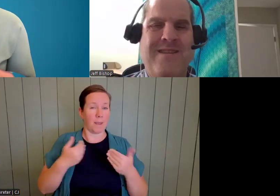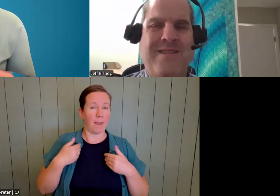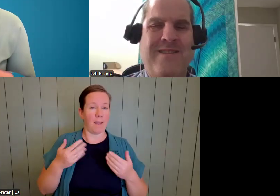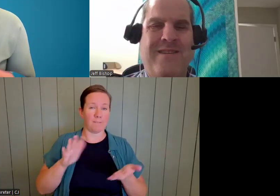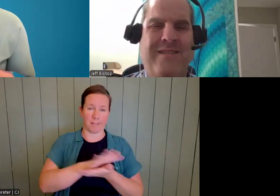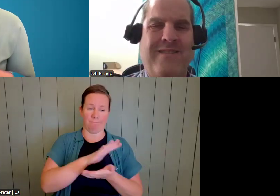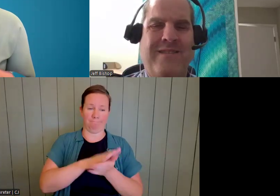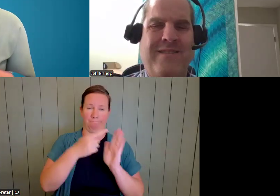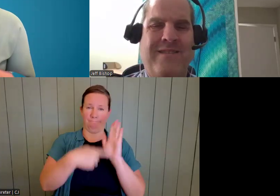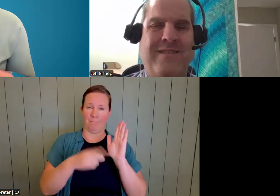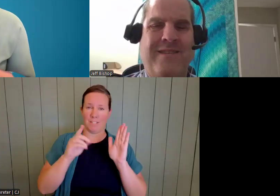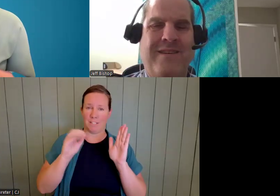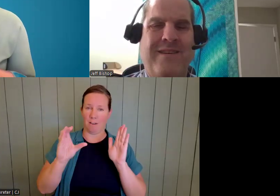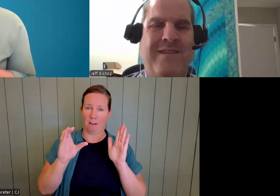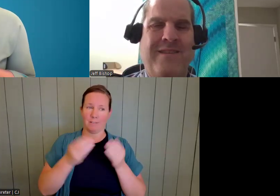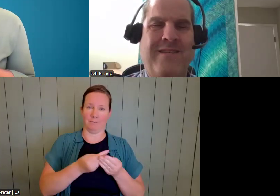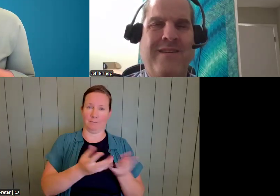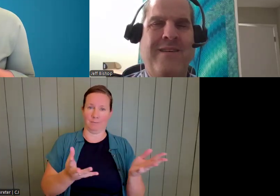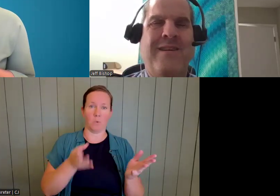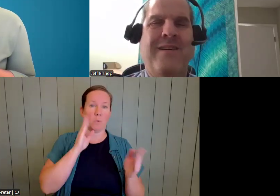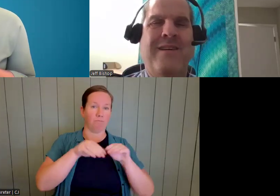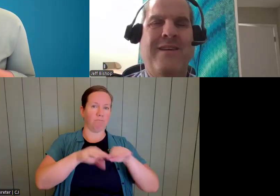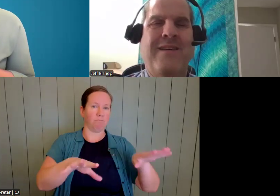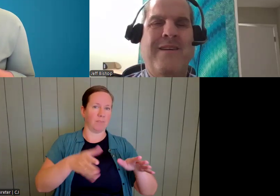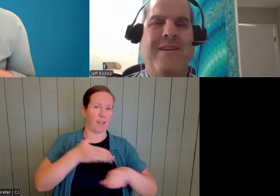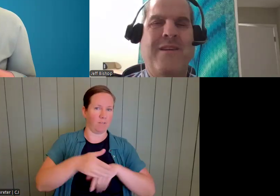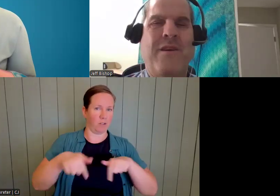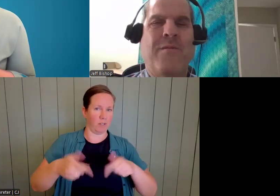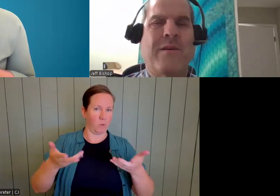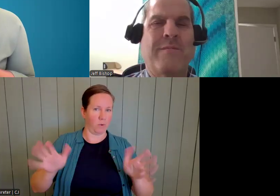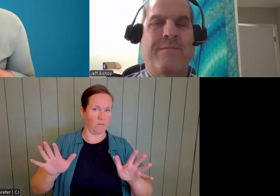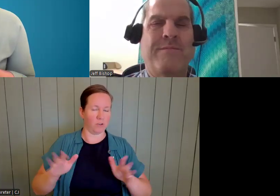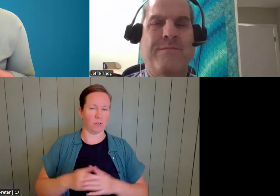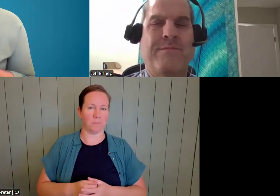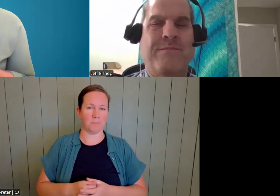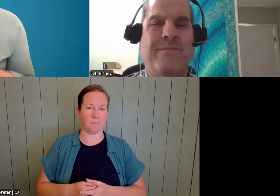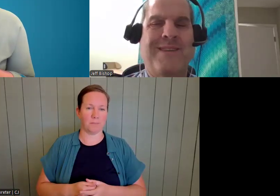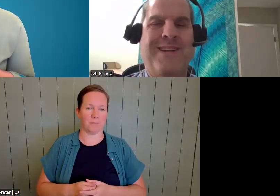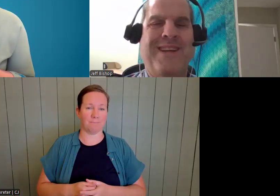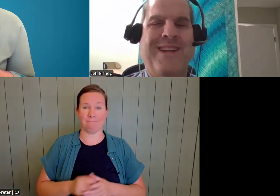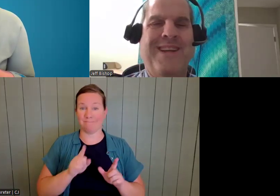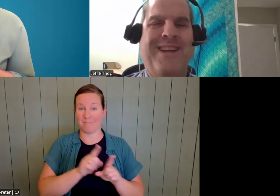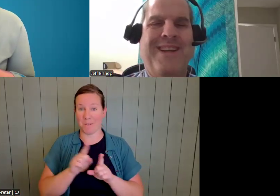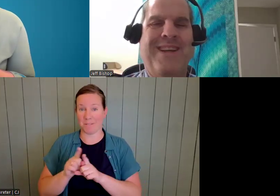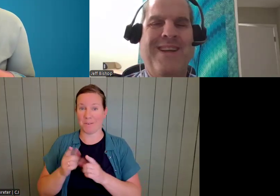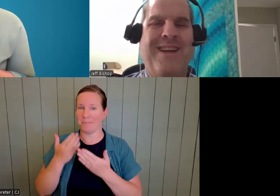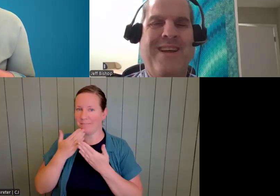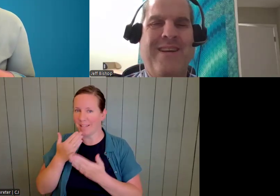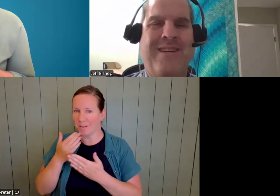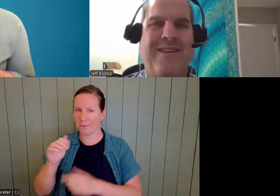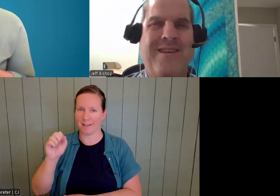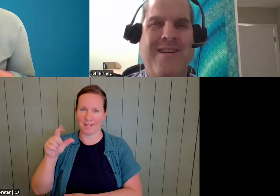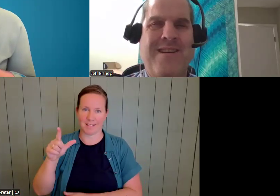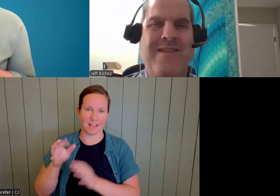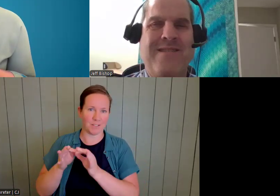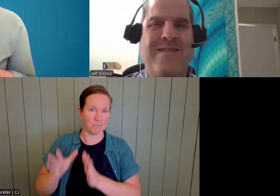who's participating. So thank you, Jeff. You're I welcome. also want to thank our ASL